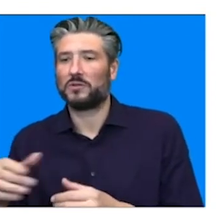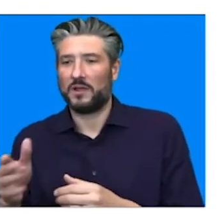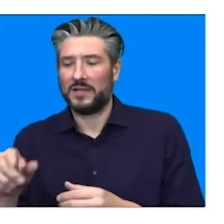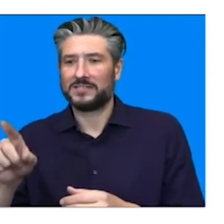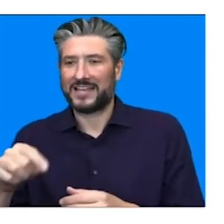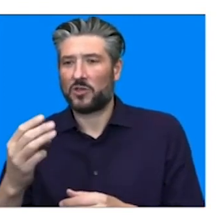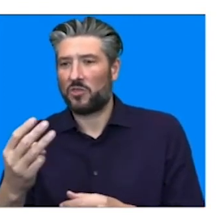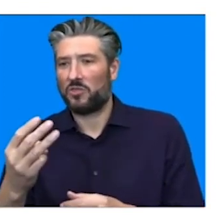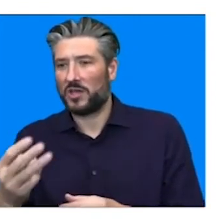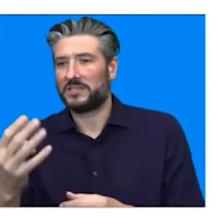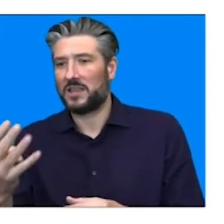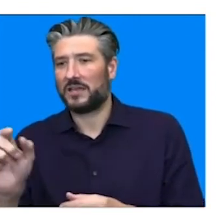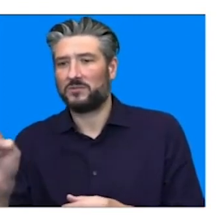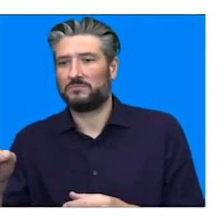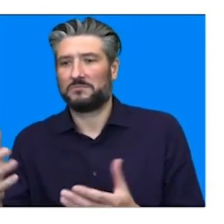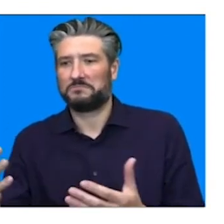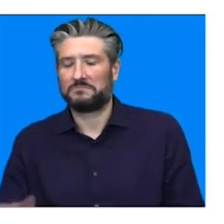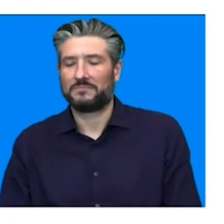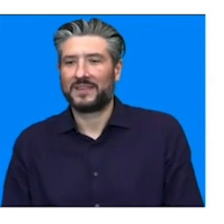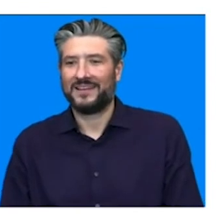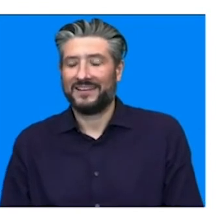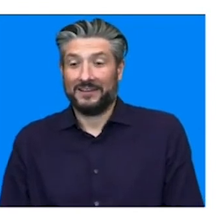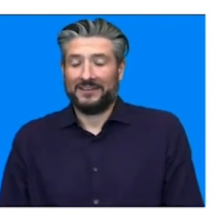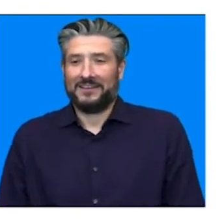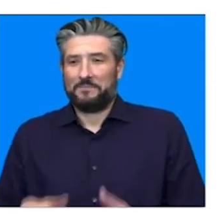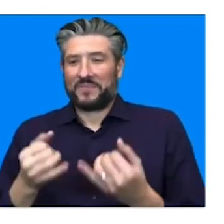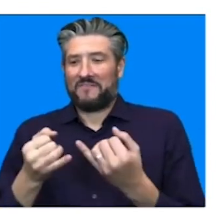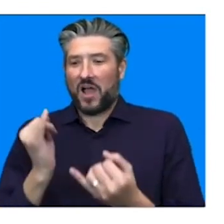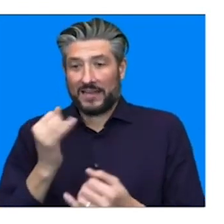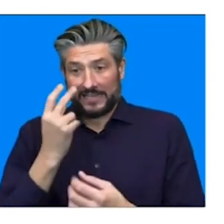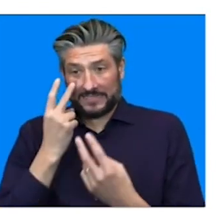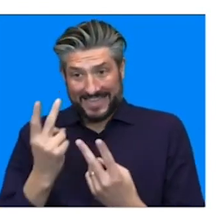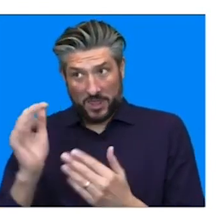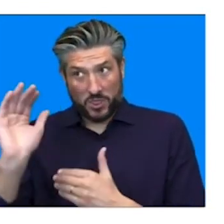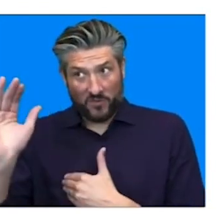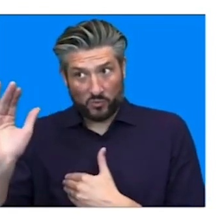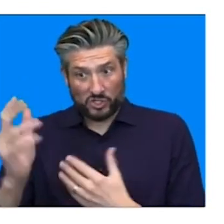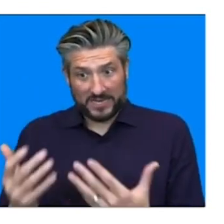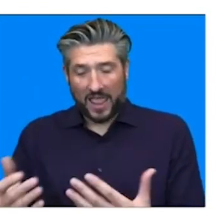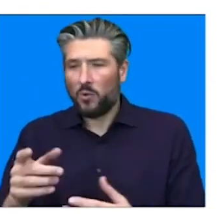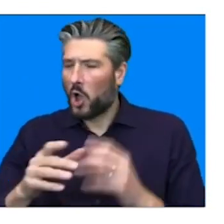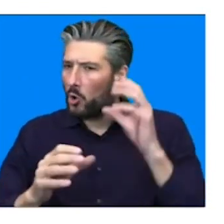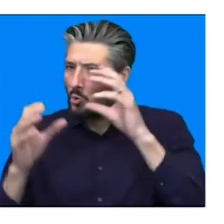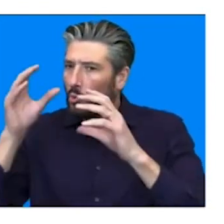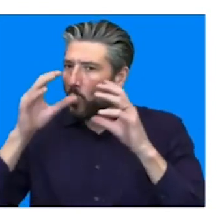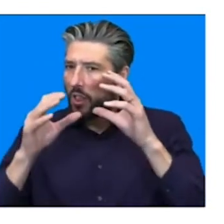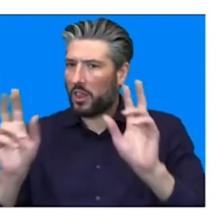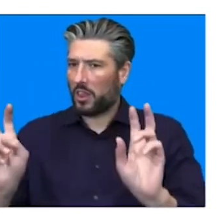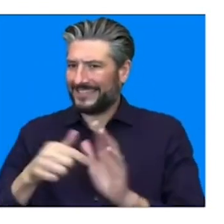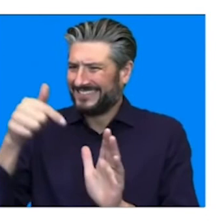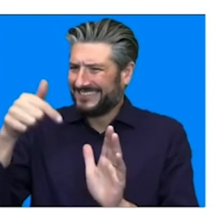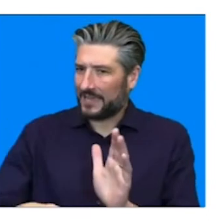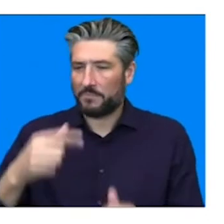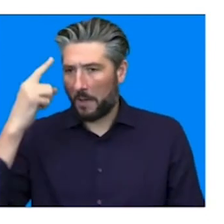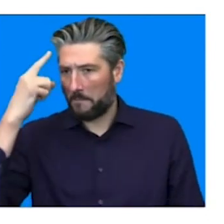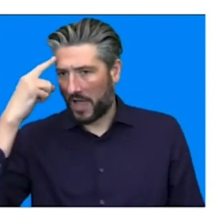http://www.blabla.blabla.com/39xcky. And finally, to see what the future holds, this is Google's DeepMind, which claims to be the